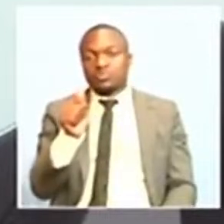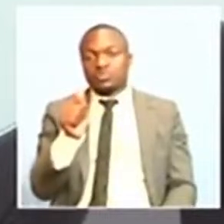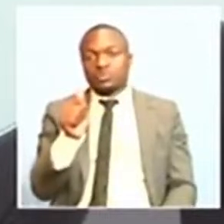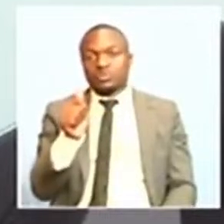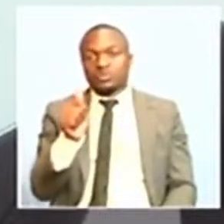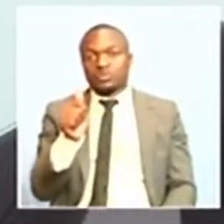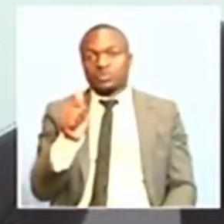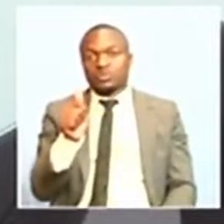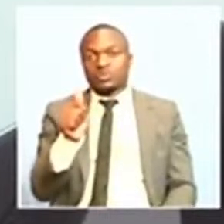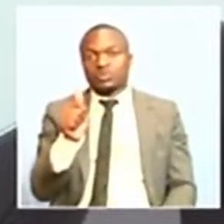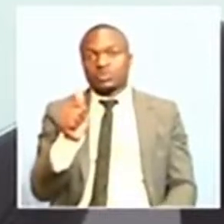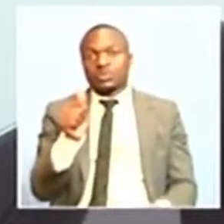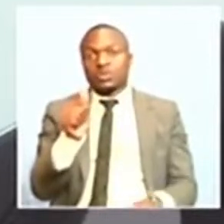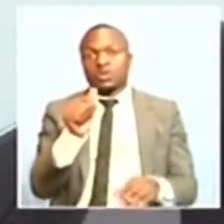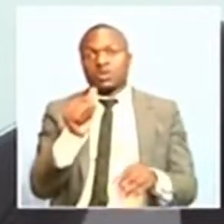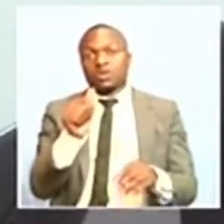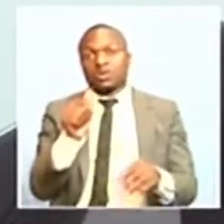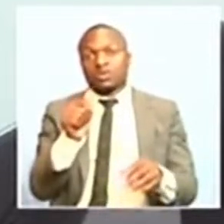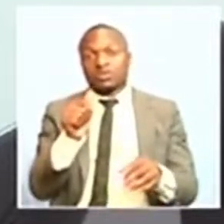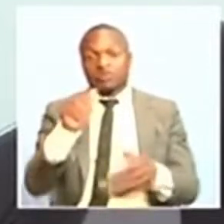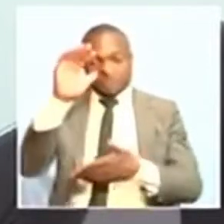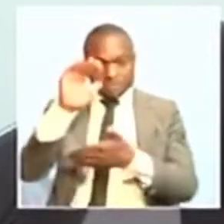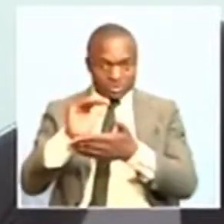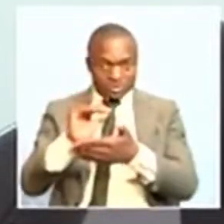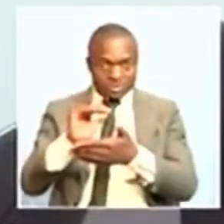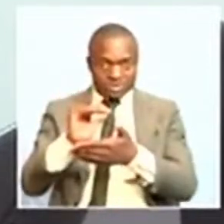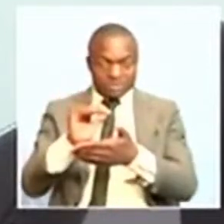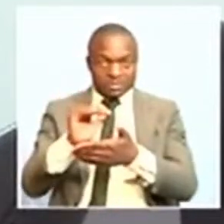gaming revenues to casinos.